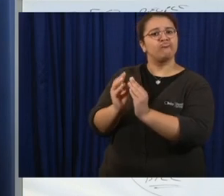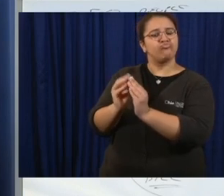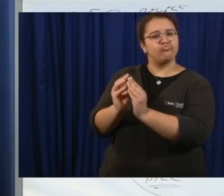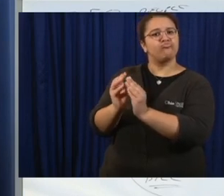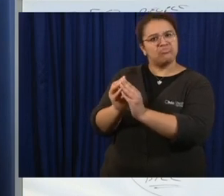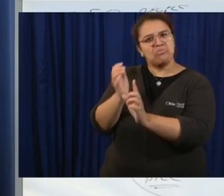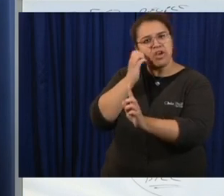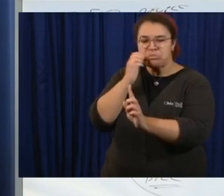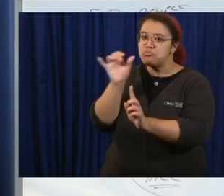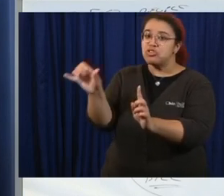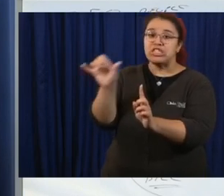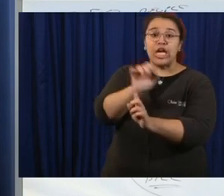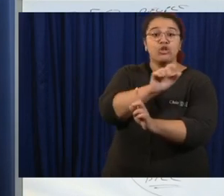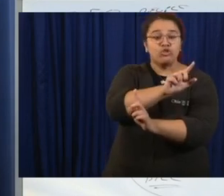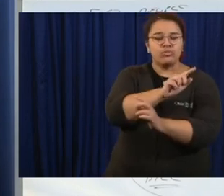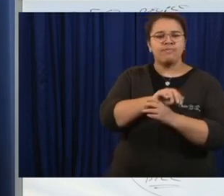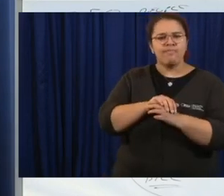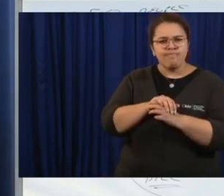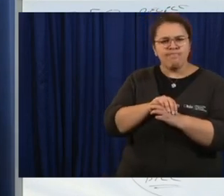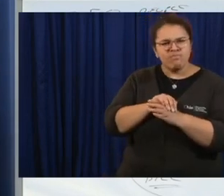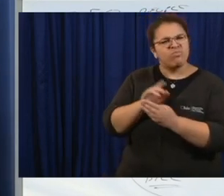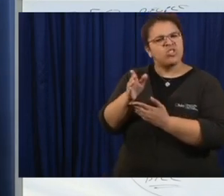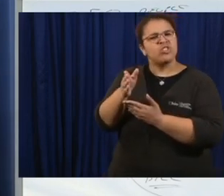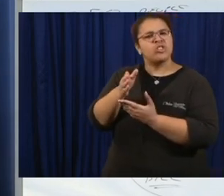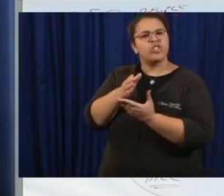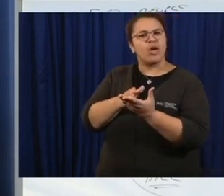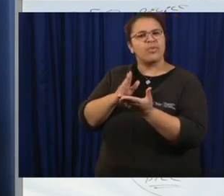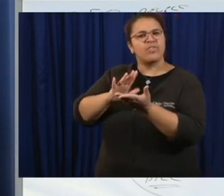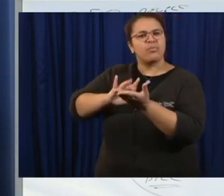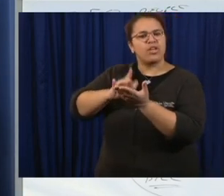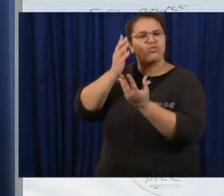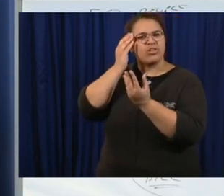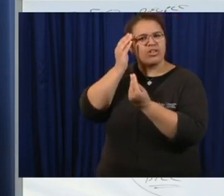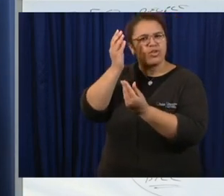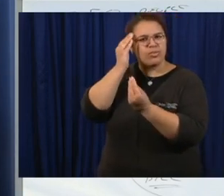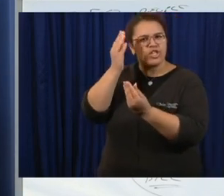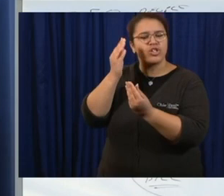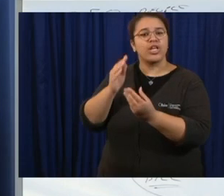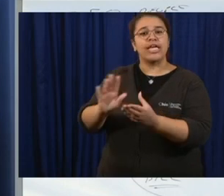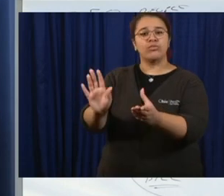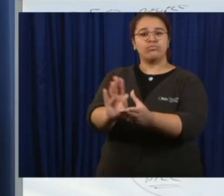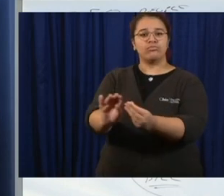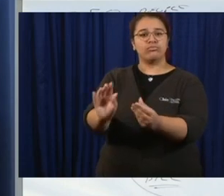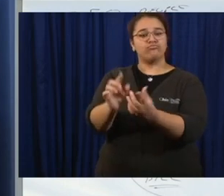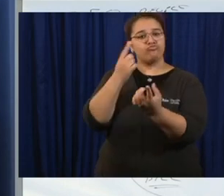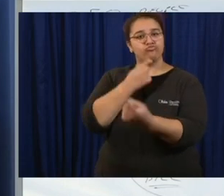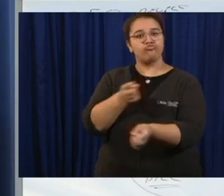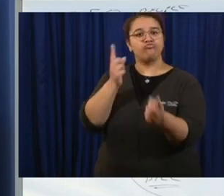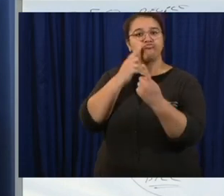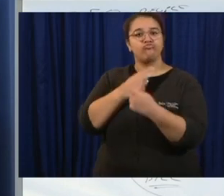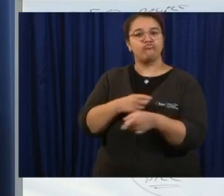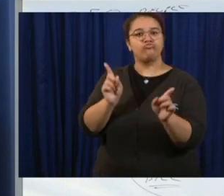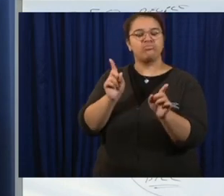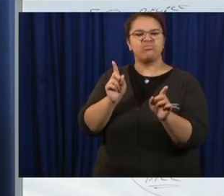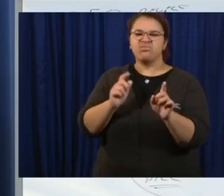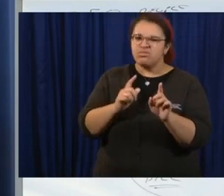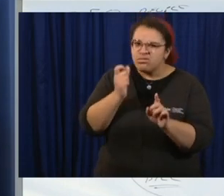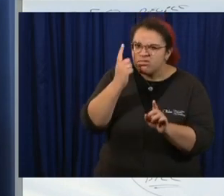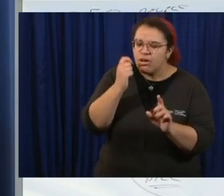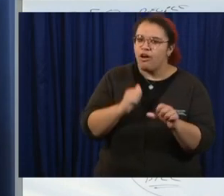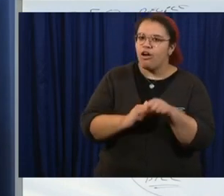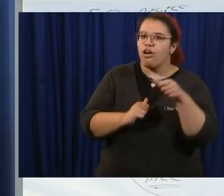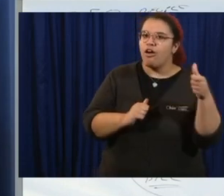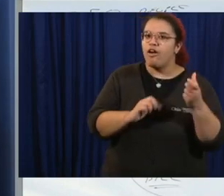he's providing is being questioned, debunked, challenged by medical and